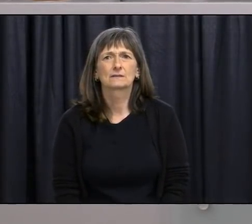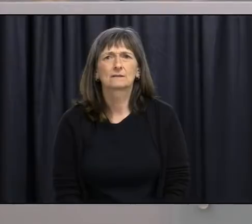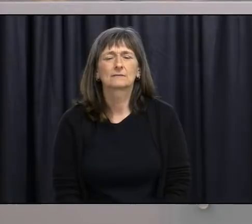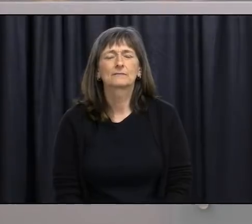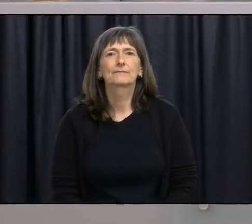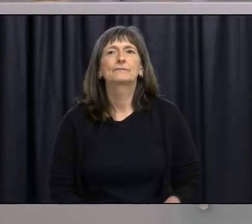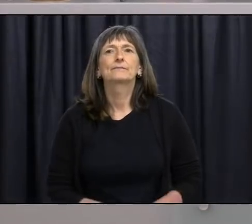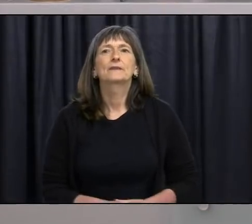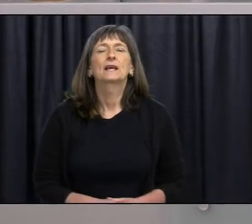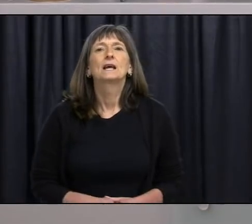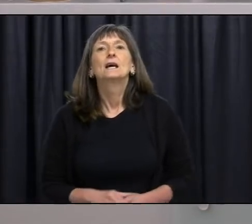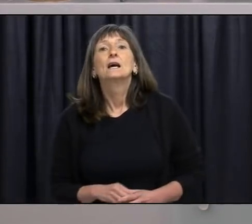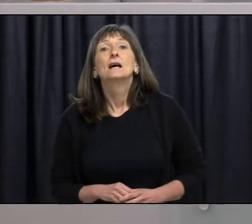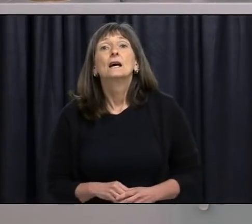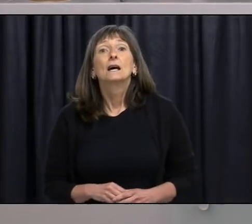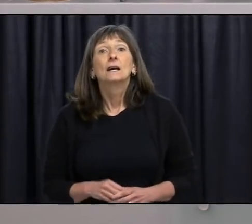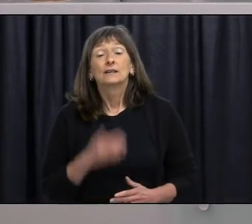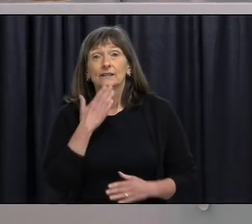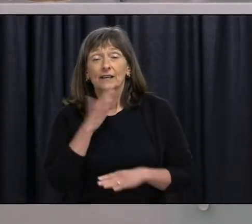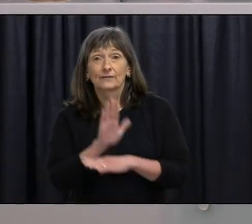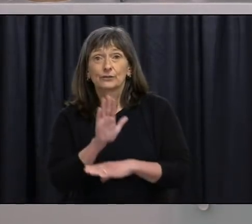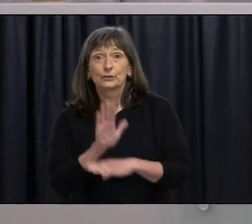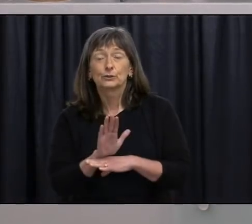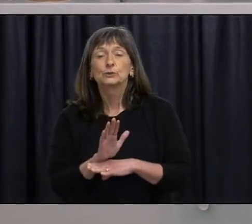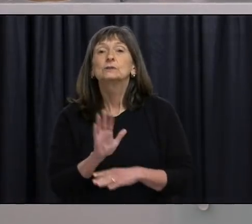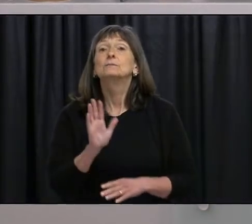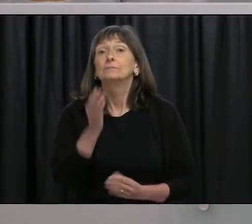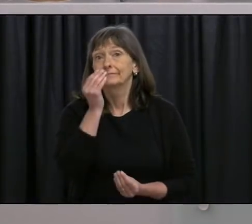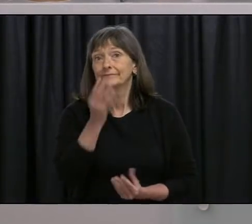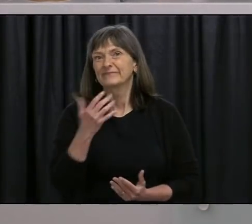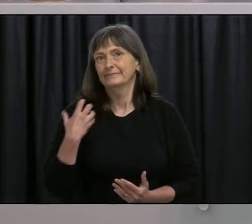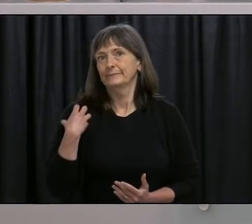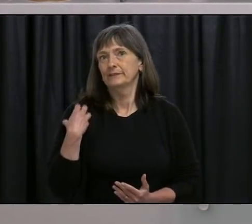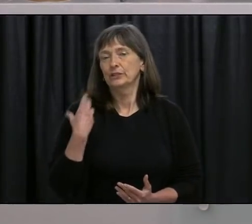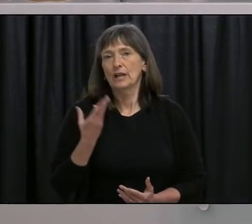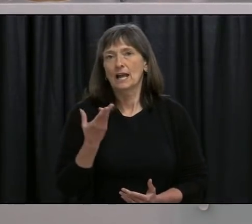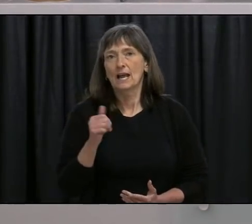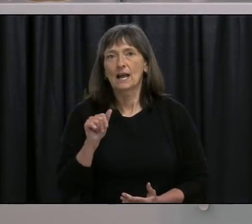Well, good afternoon again, everyone. Minister Hagee, by the way, will not be